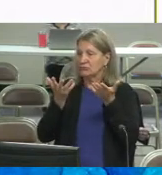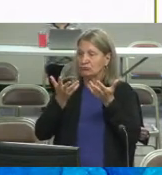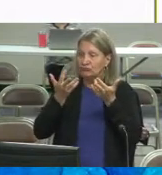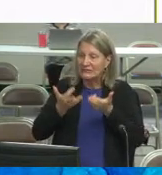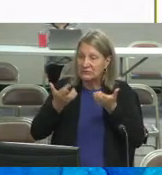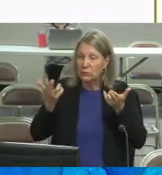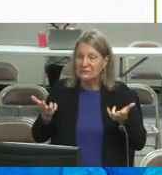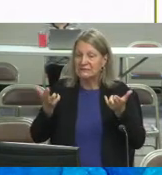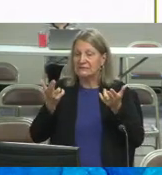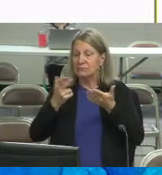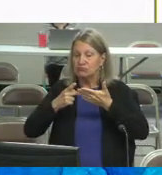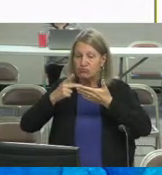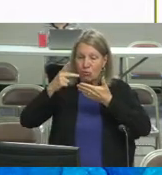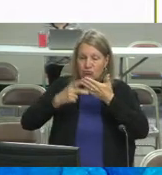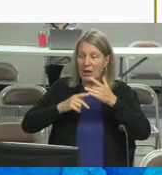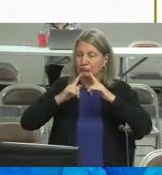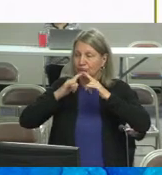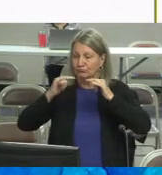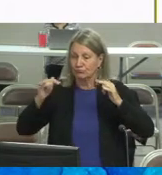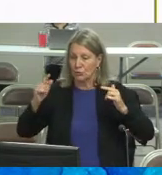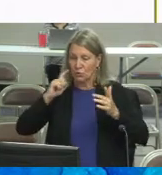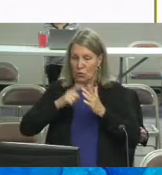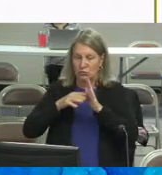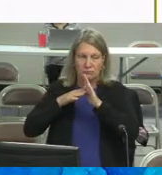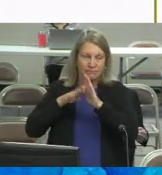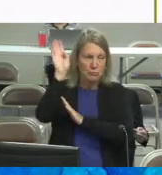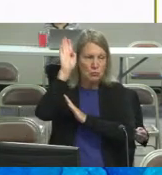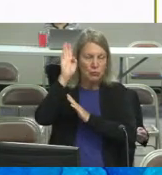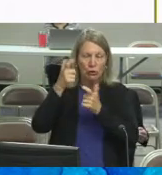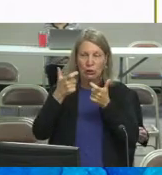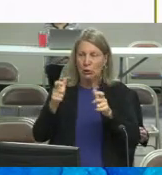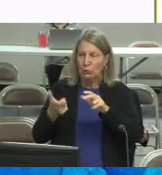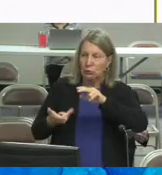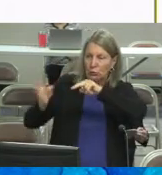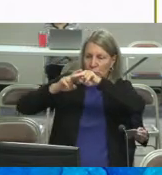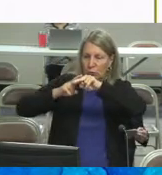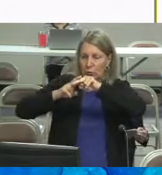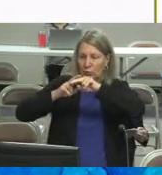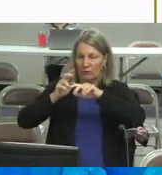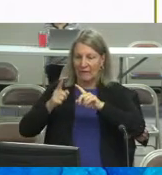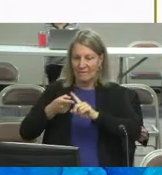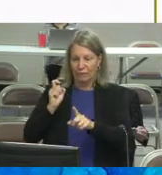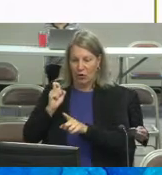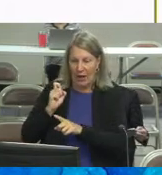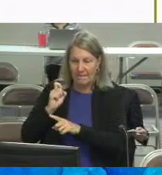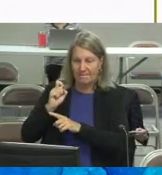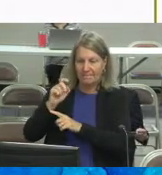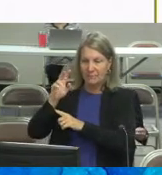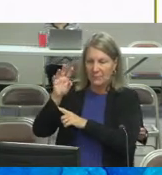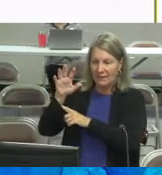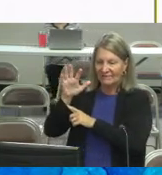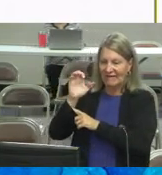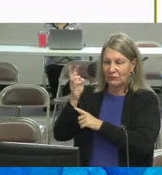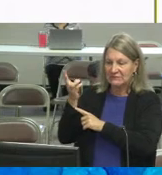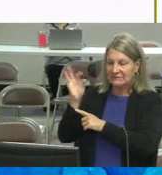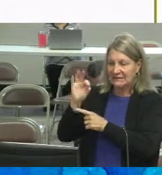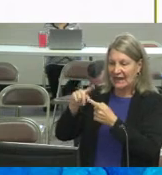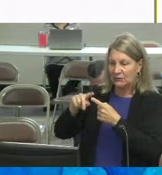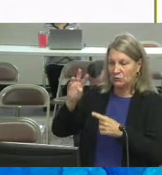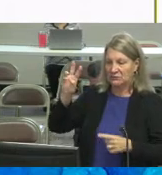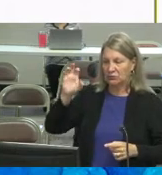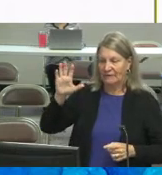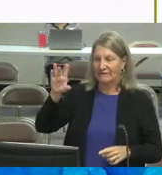so students receiving access to deaf appropriate interventions programs and resources has really gone